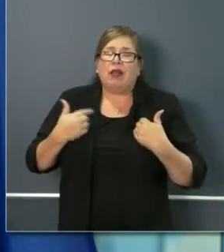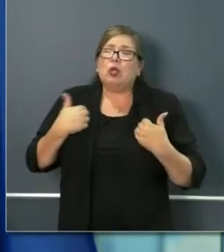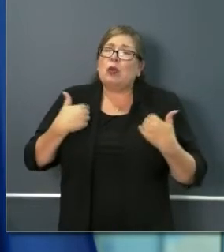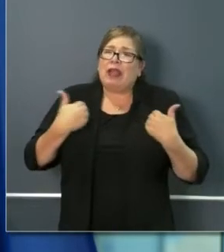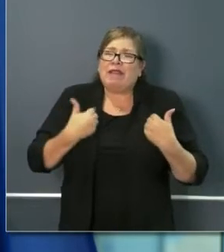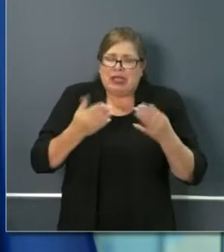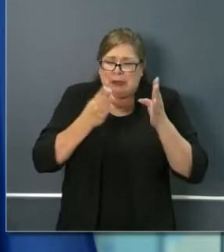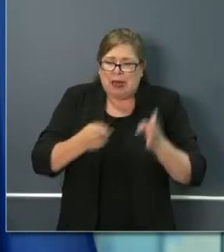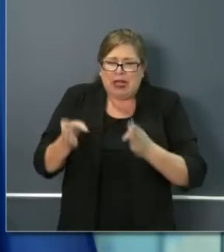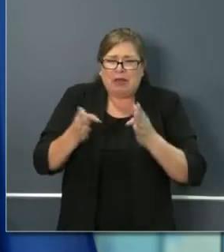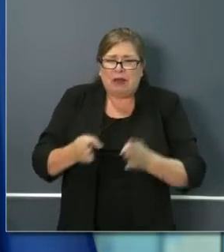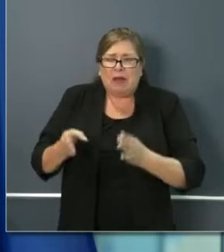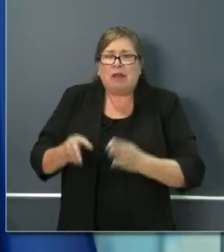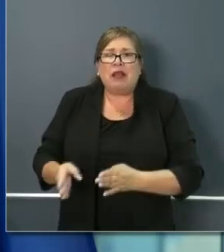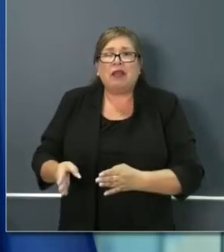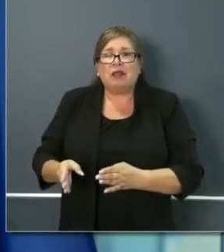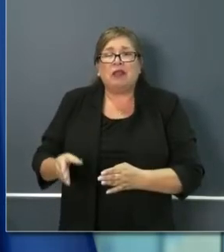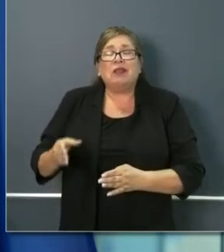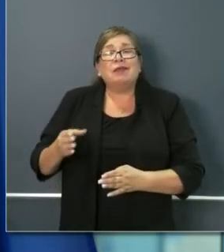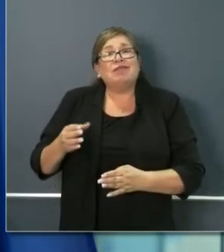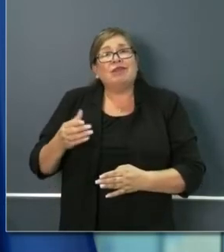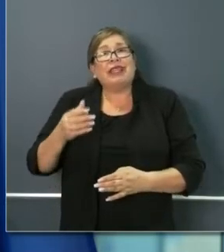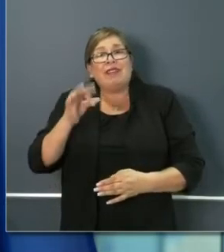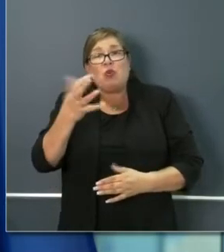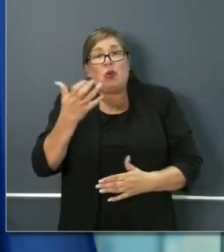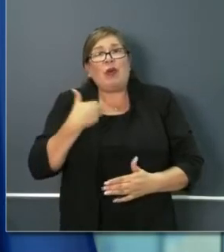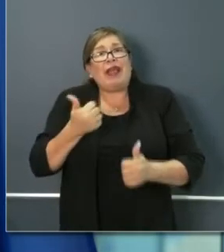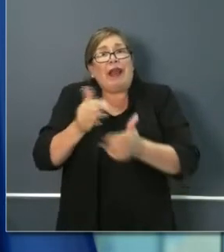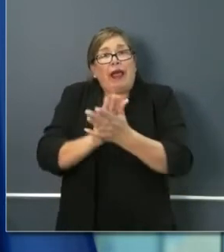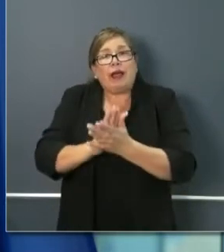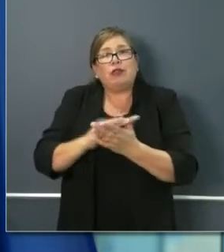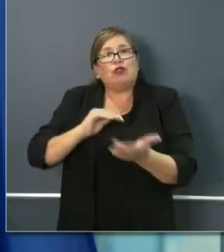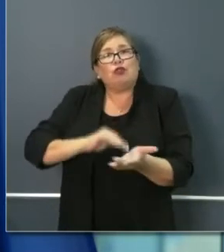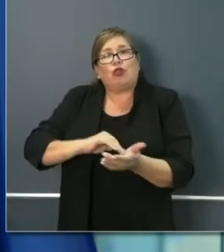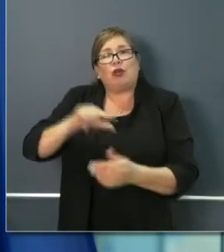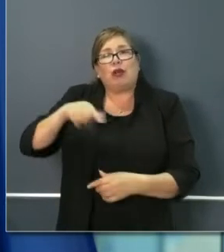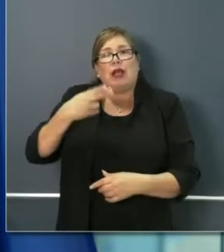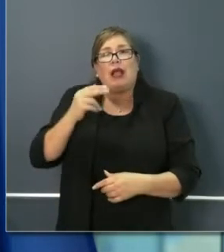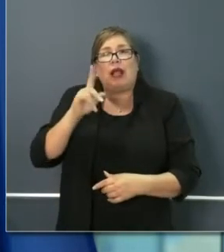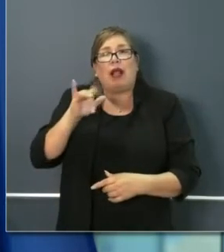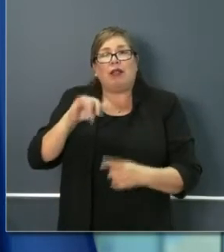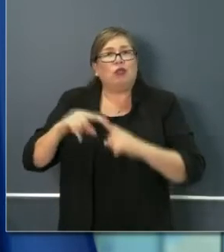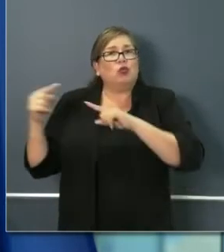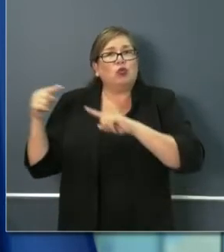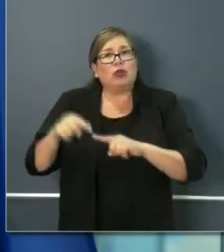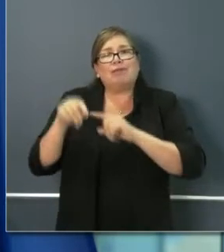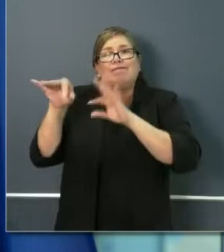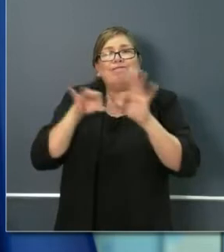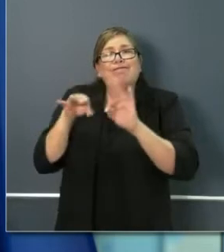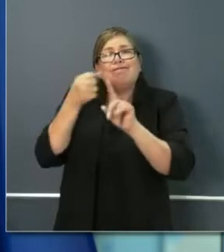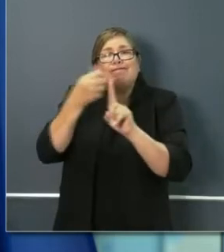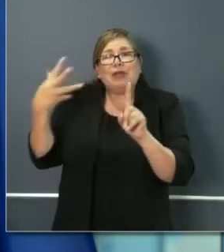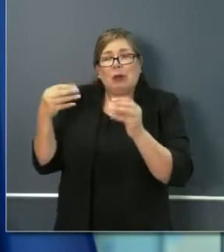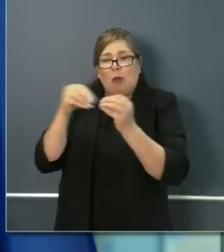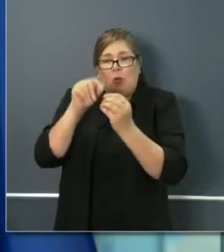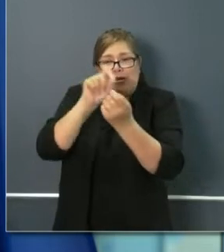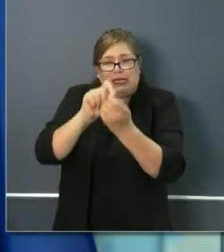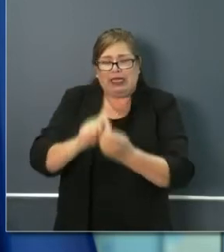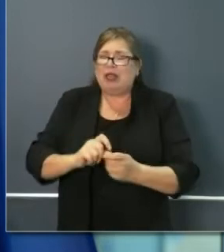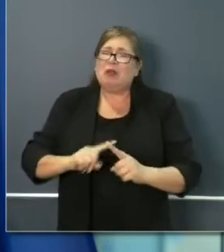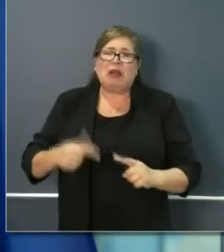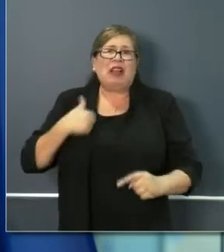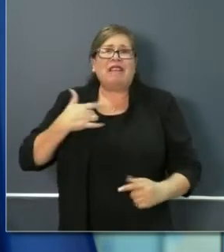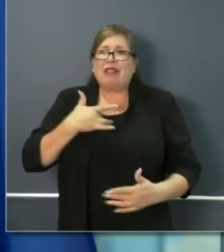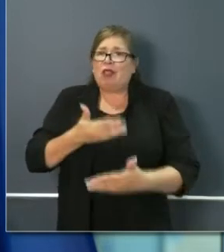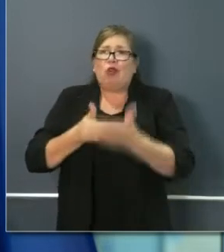Galley flesh more of that out tomorrow and the next day. But I feel very confident